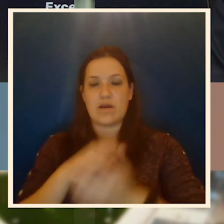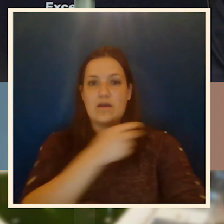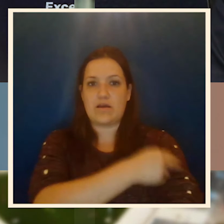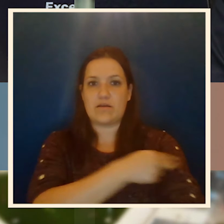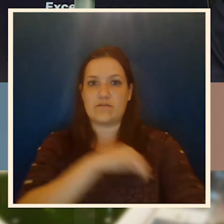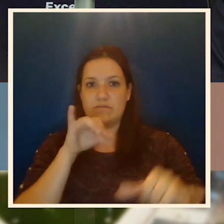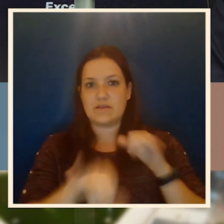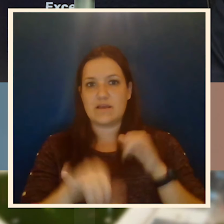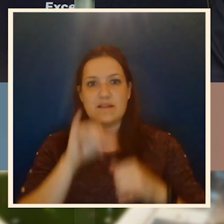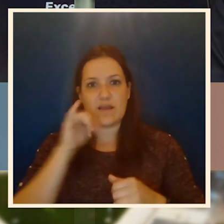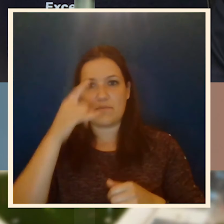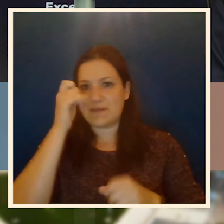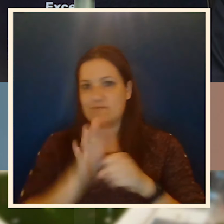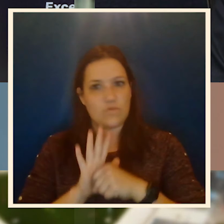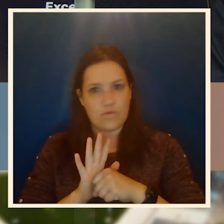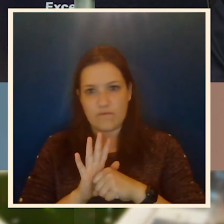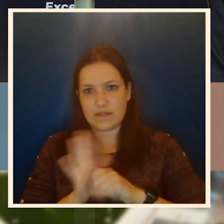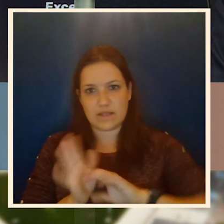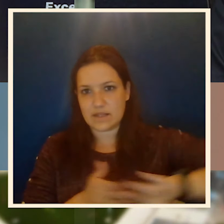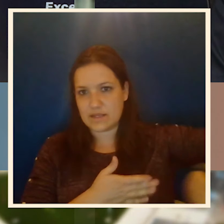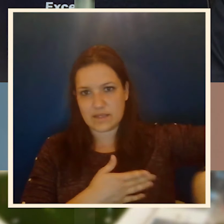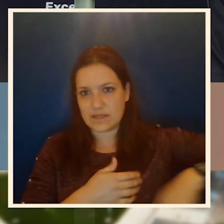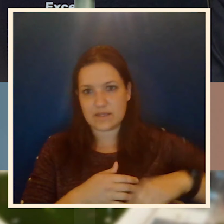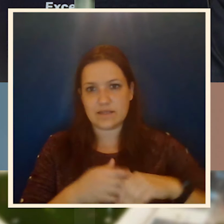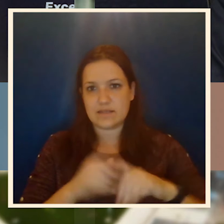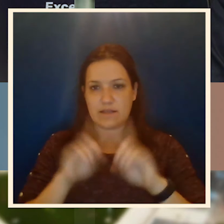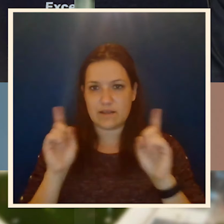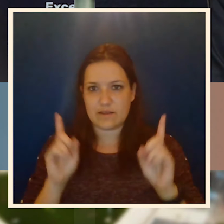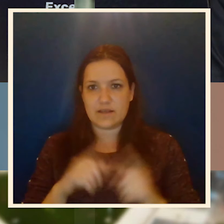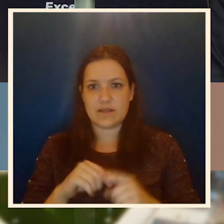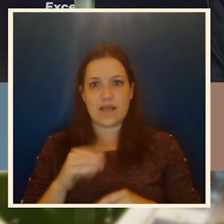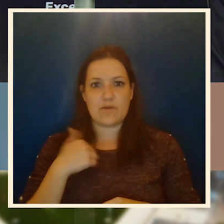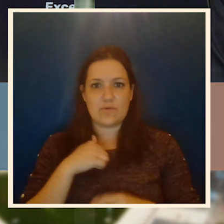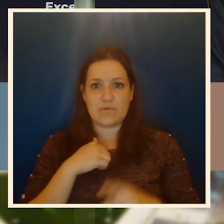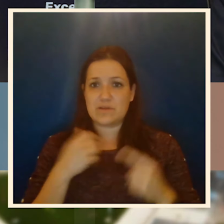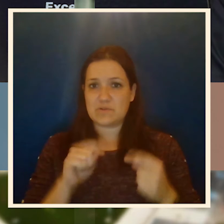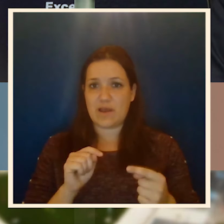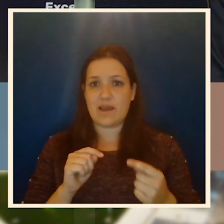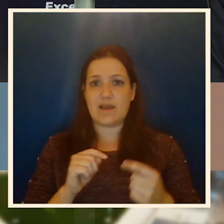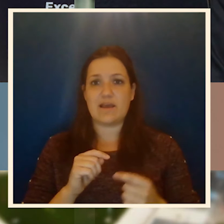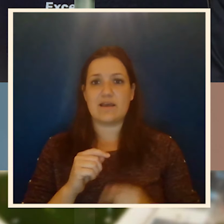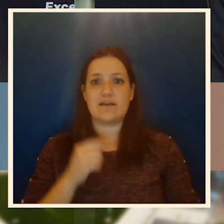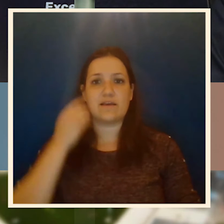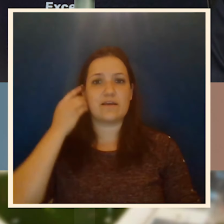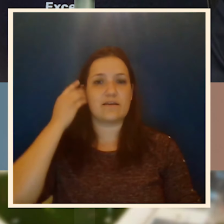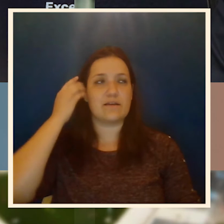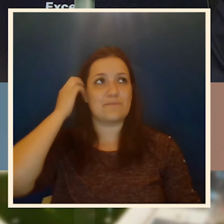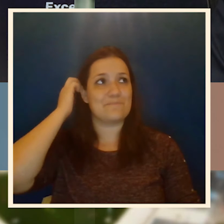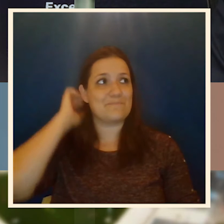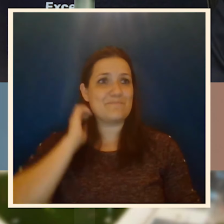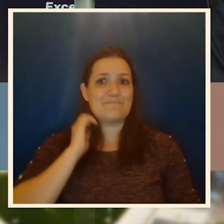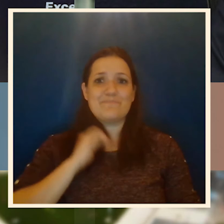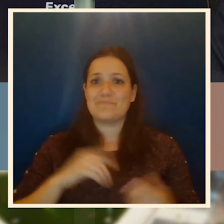and a very high percentage of them requiring hospitalization, and not because of COVID.